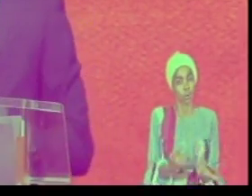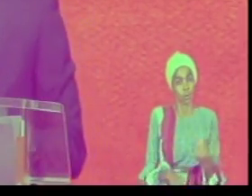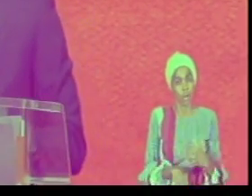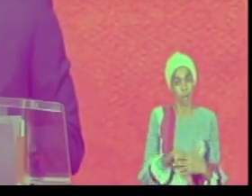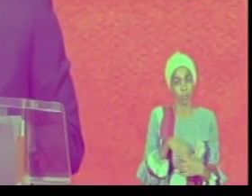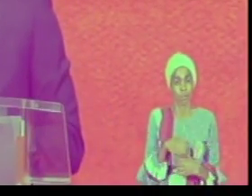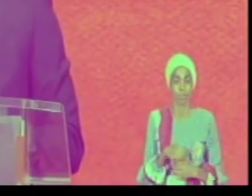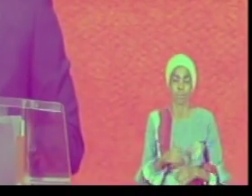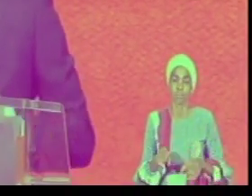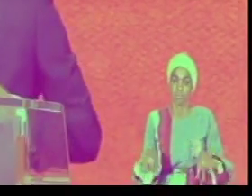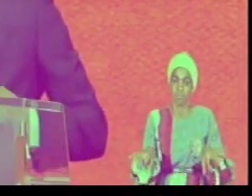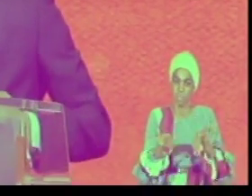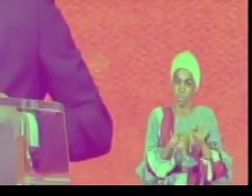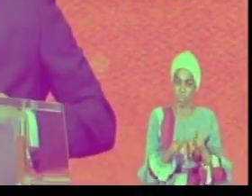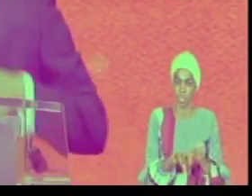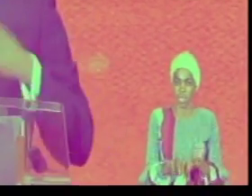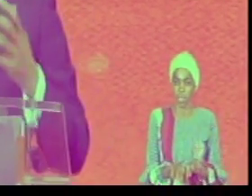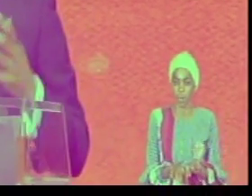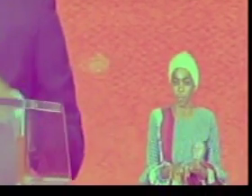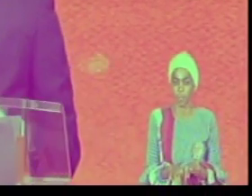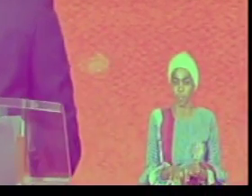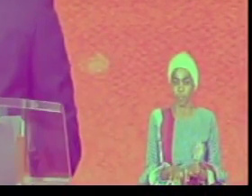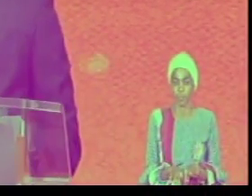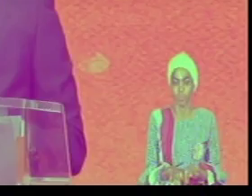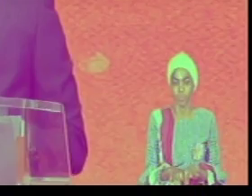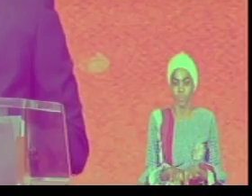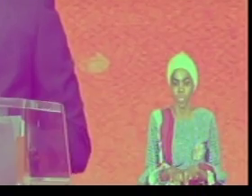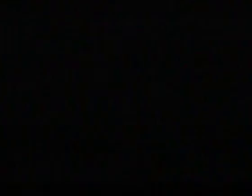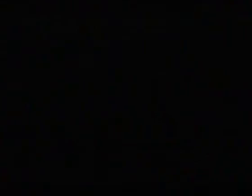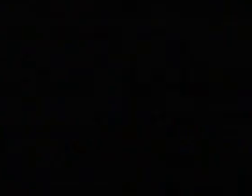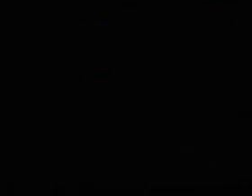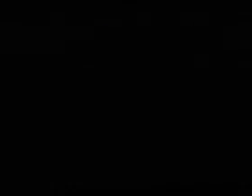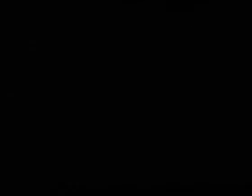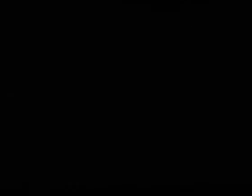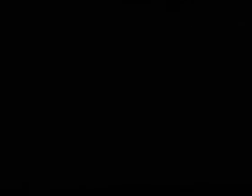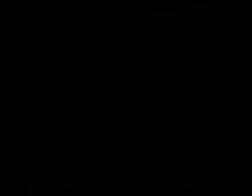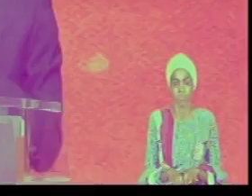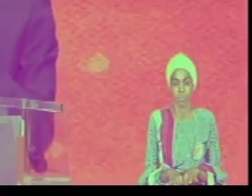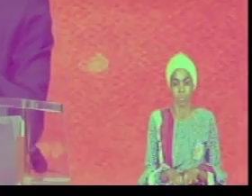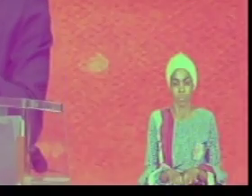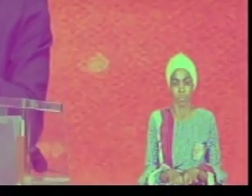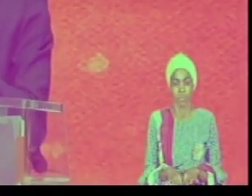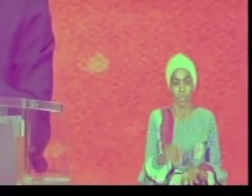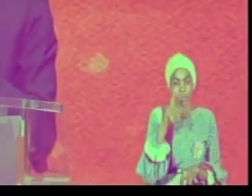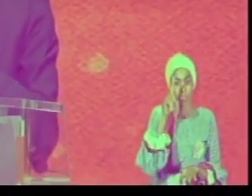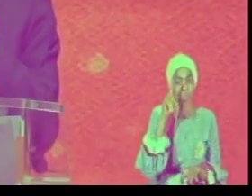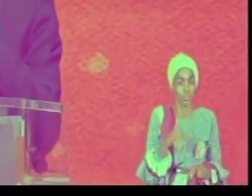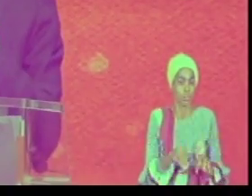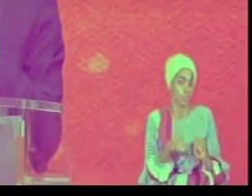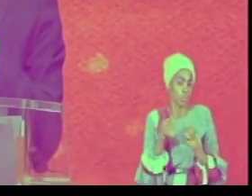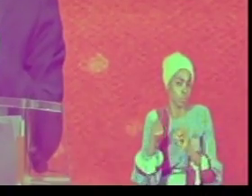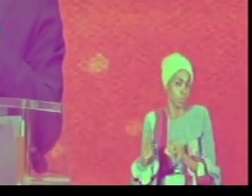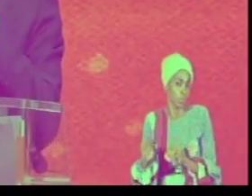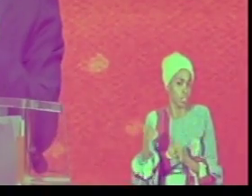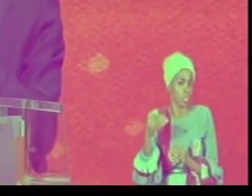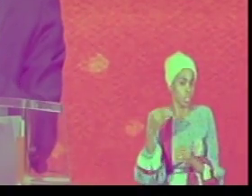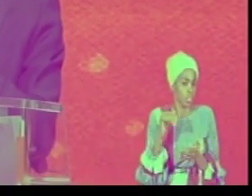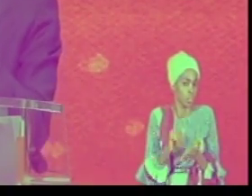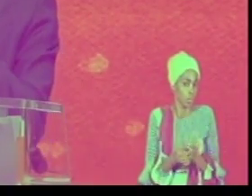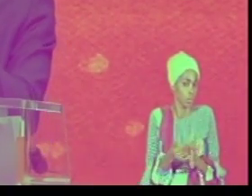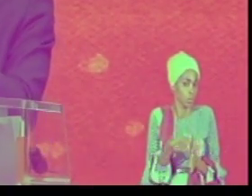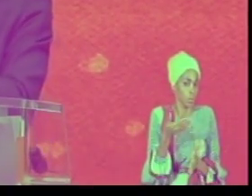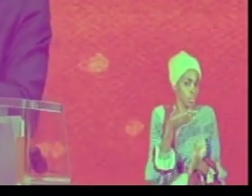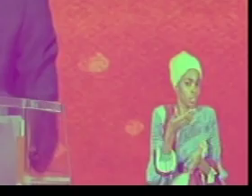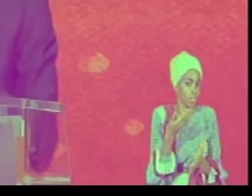coming out real doesn't mean that you put everything out there. No. You put those things there that can give you a